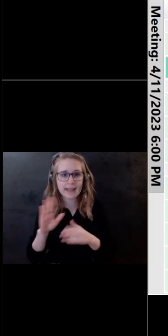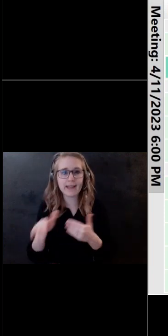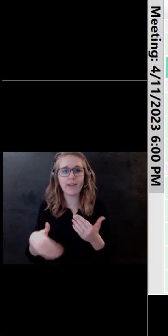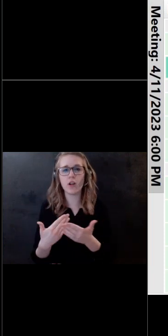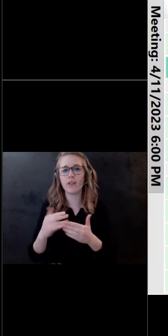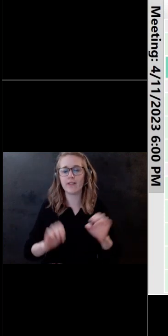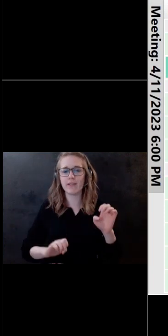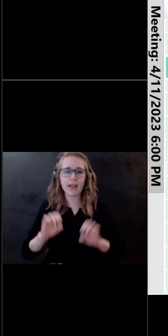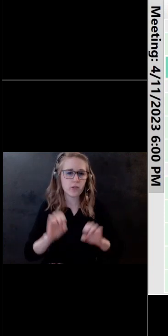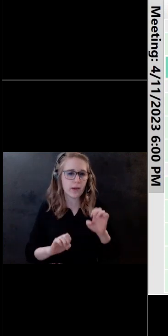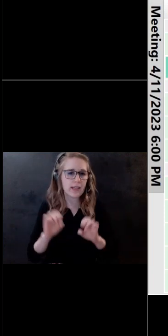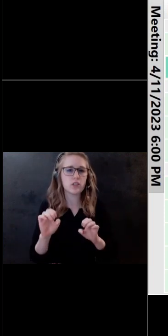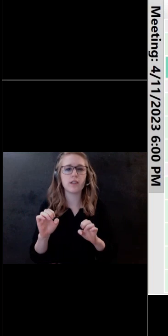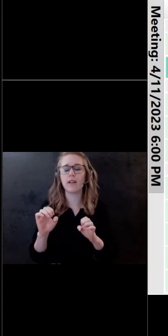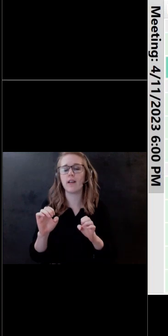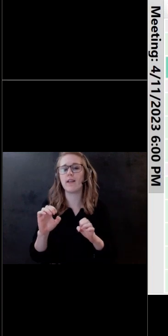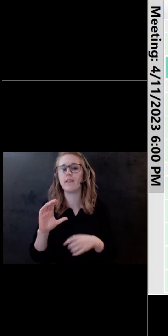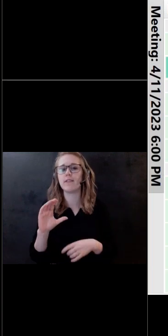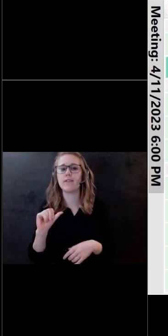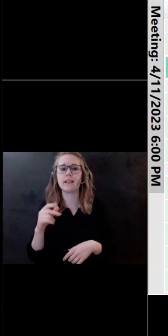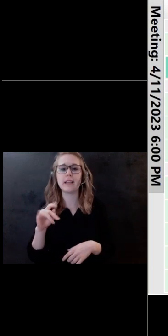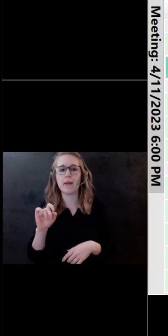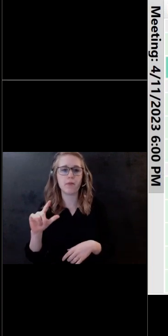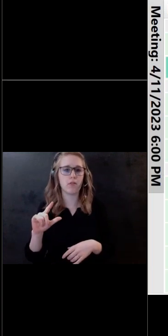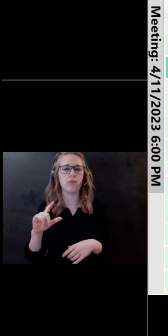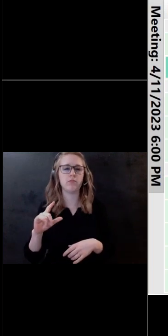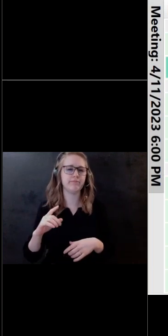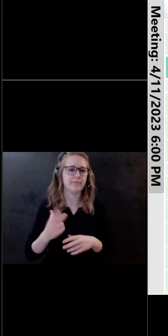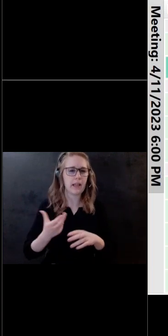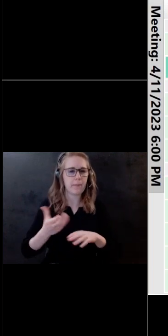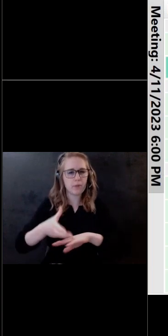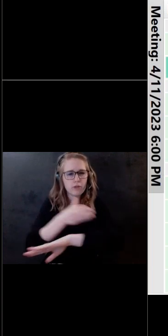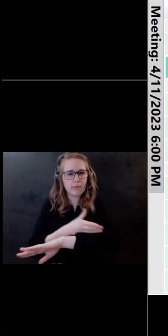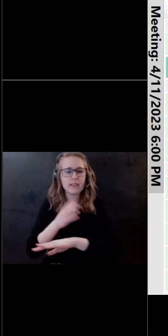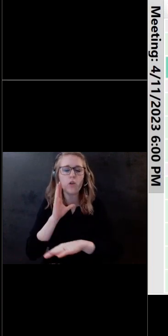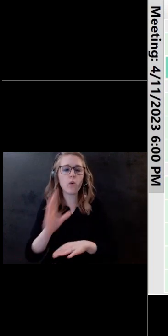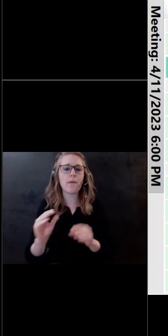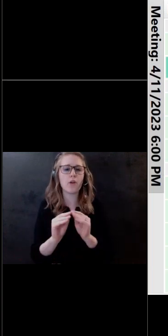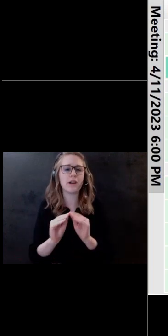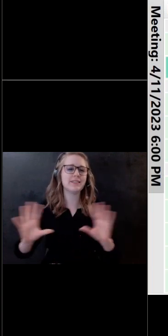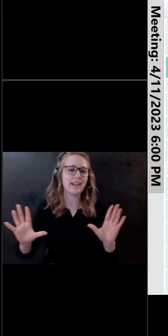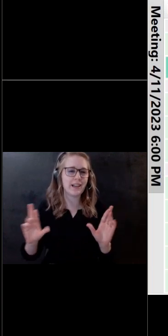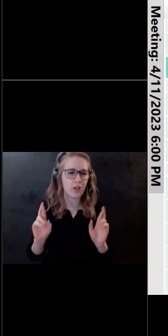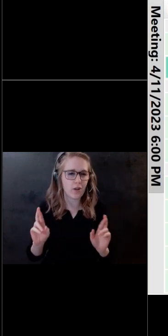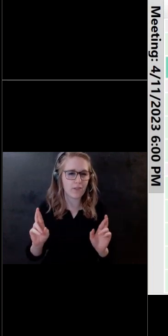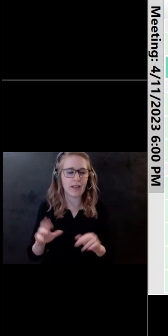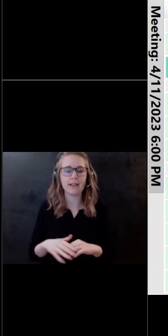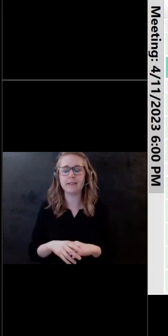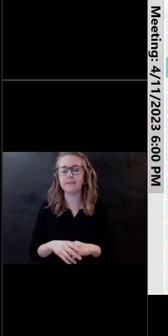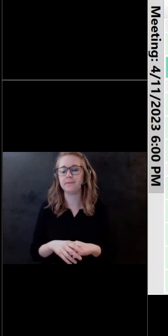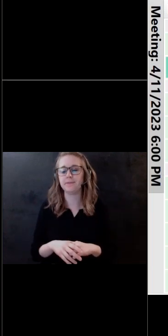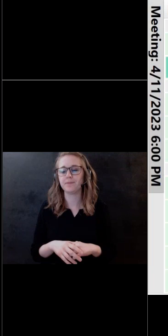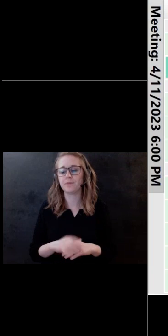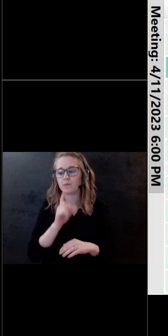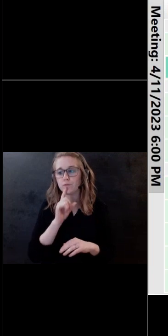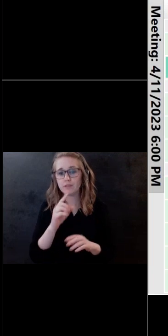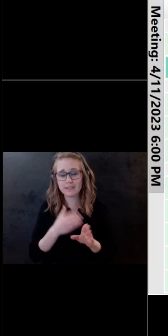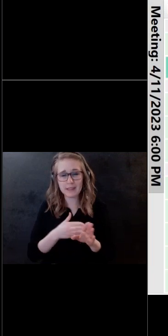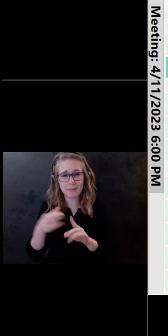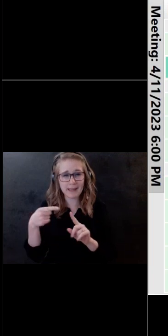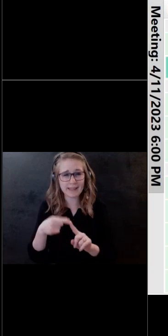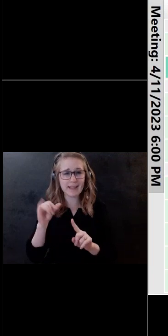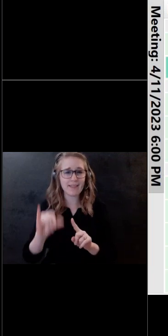of the capital improvement and things like that, we may have more clarity already. You know, you can take that off. But really the main thing is that's